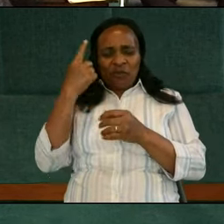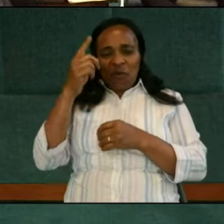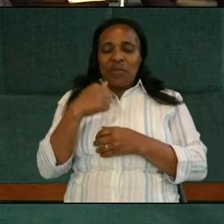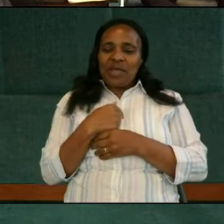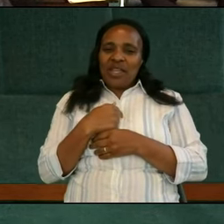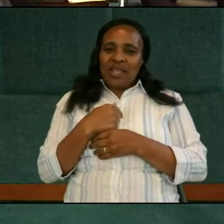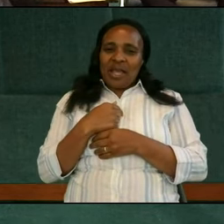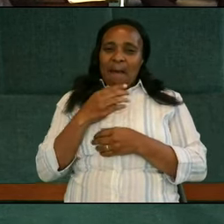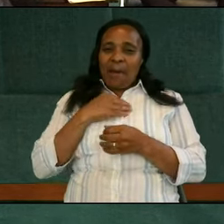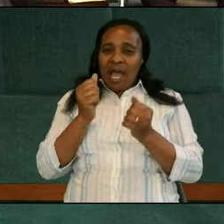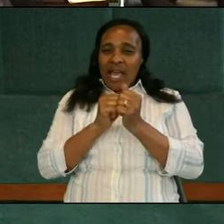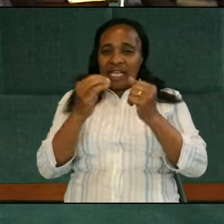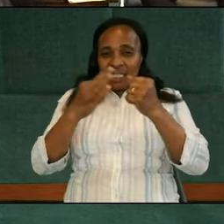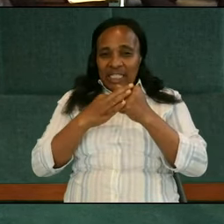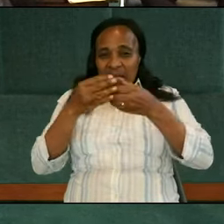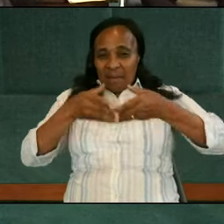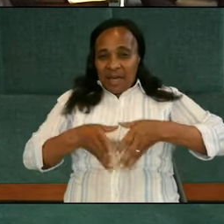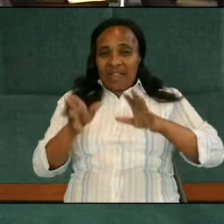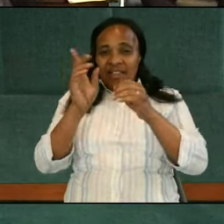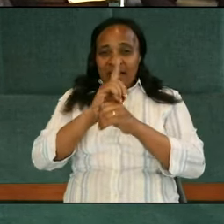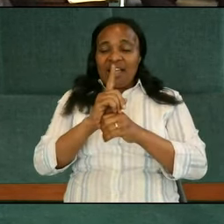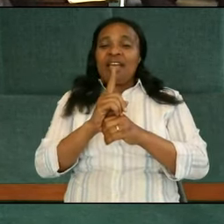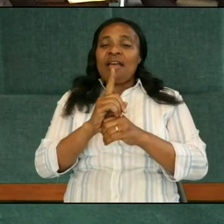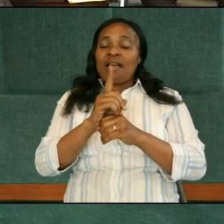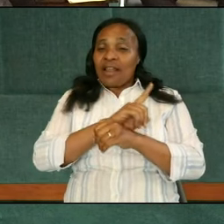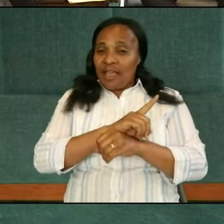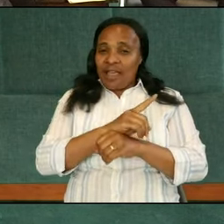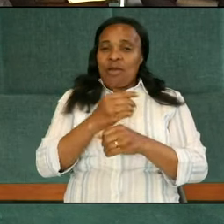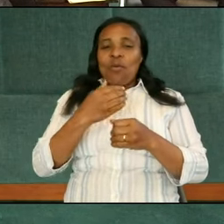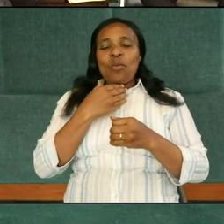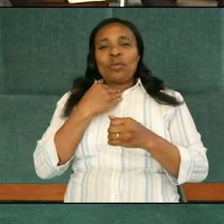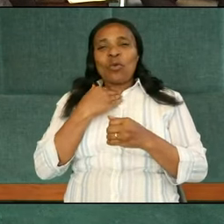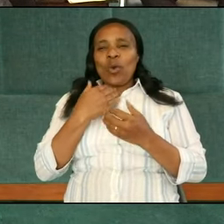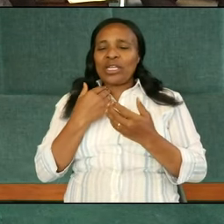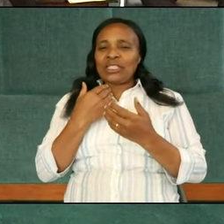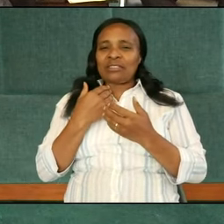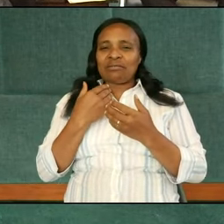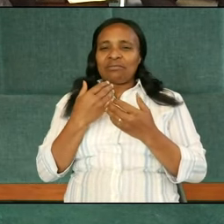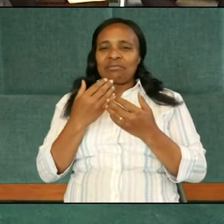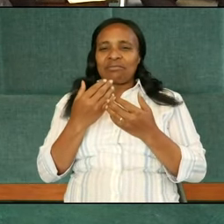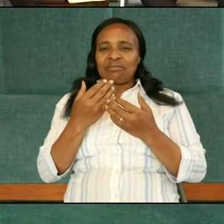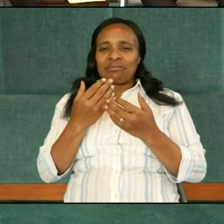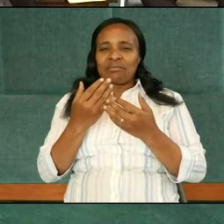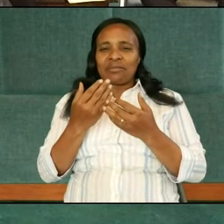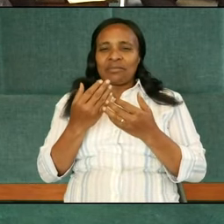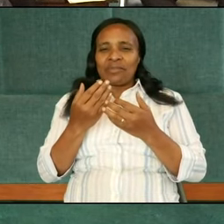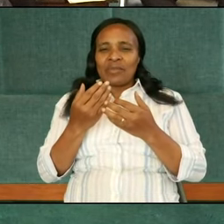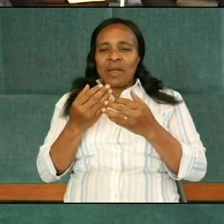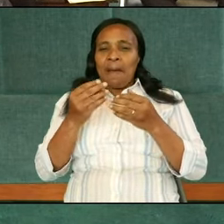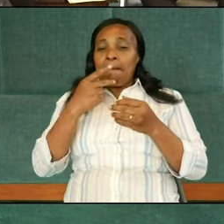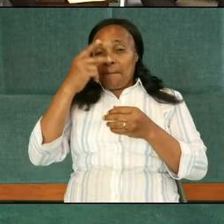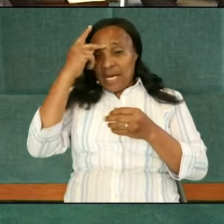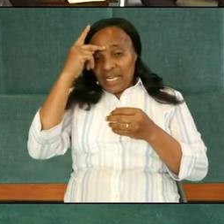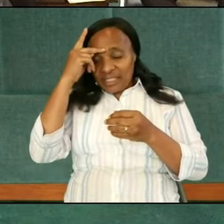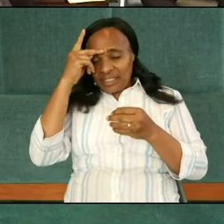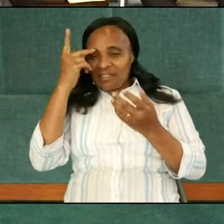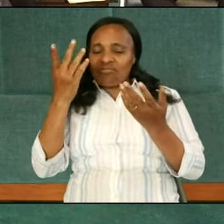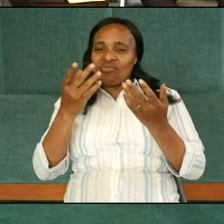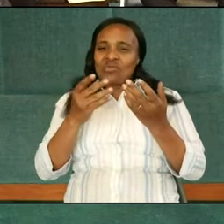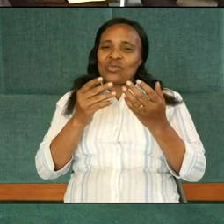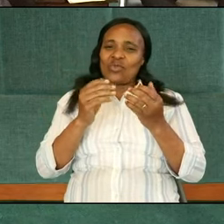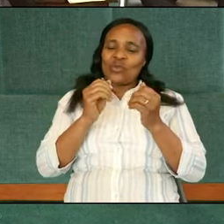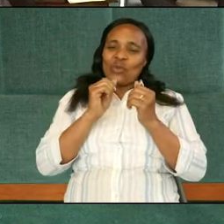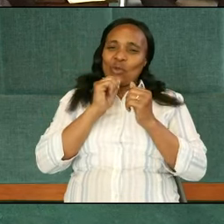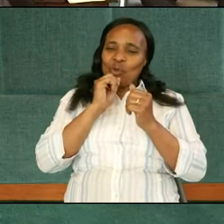me, my 18th birthday, I like to be independent, and so I'd like it if my parents would give...